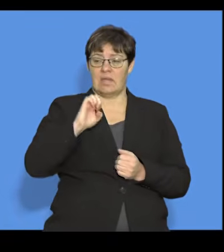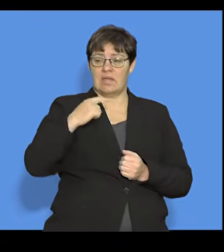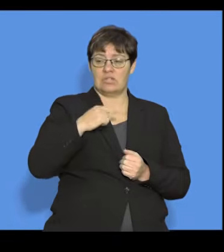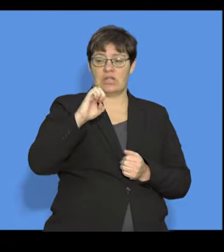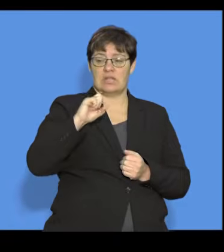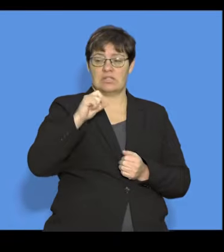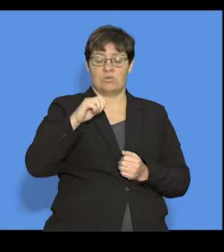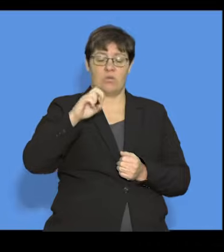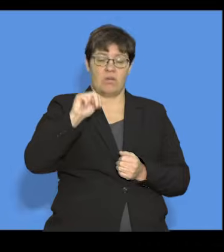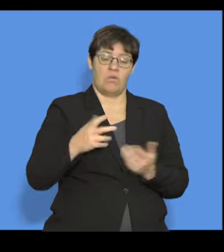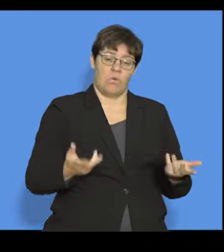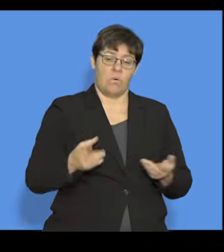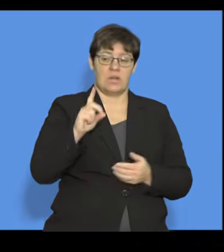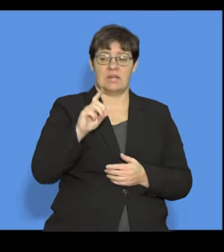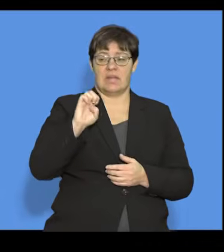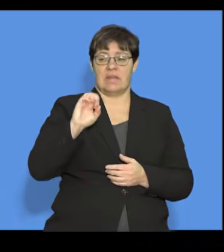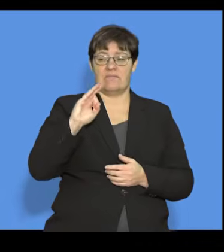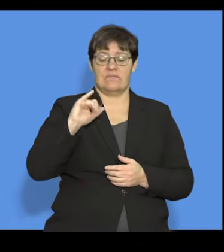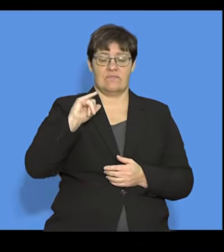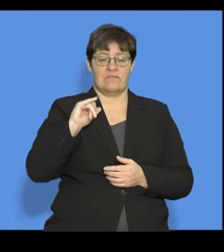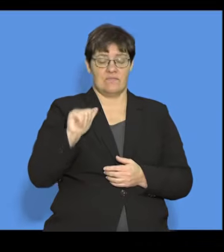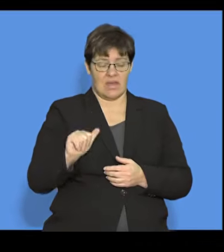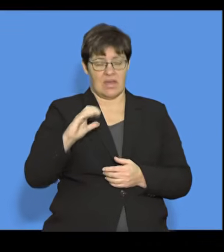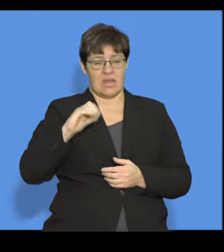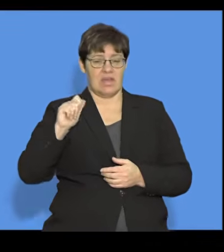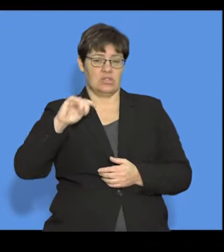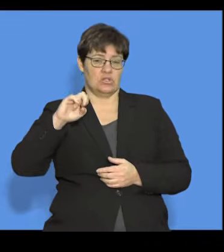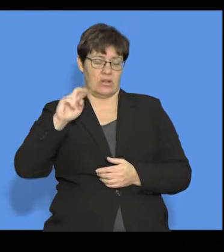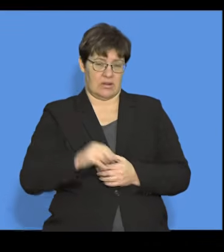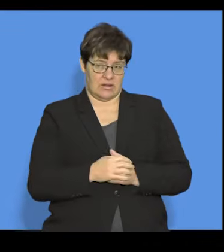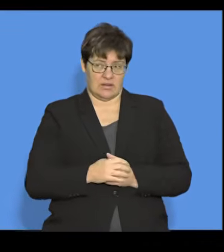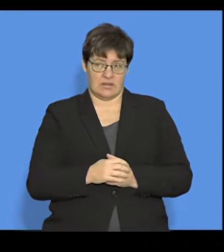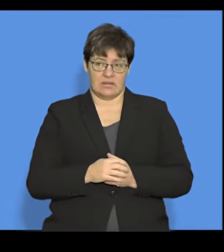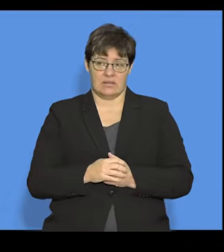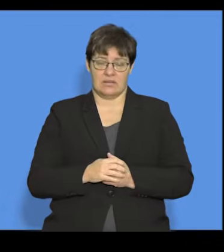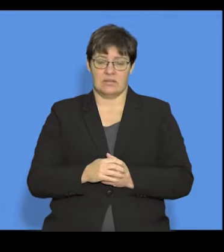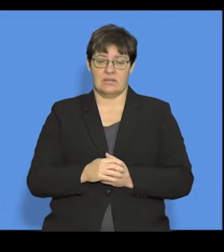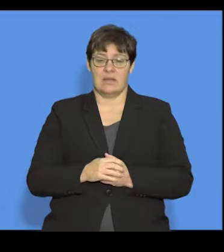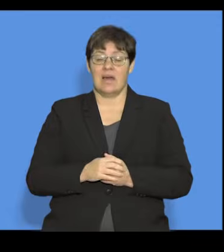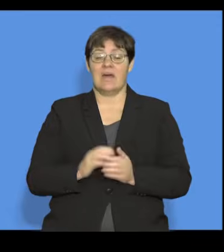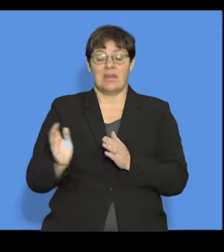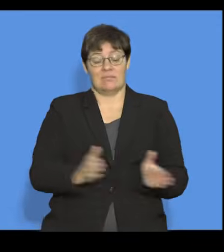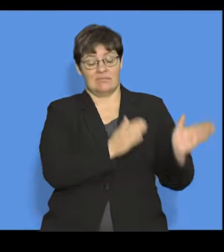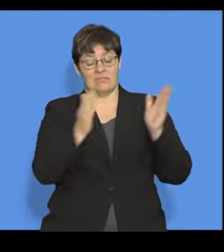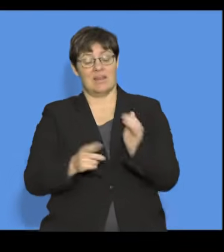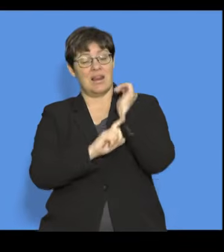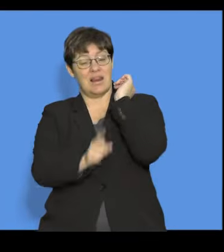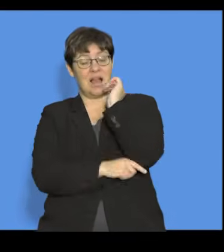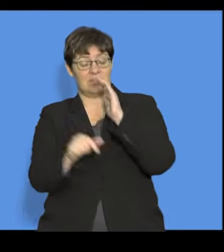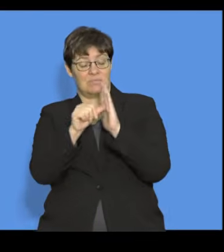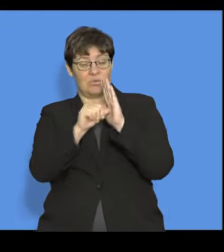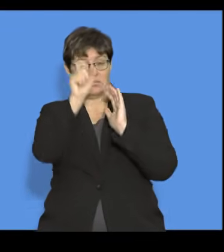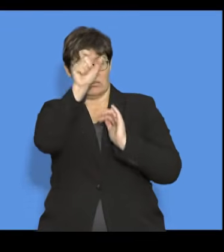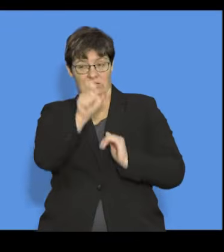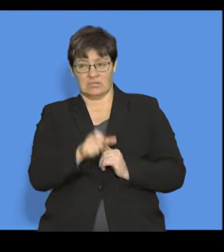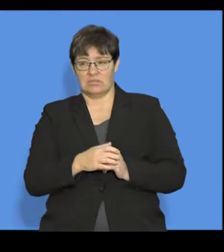to as egestion or defecation. And finally, we got the last set of important terms,